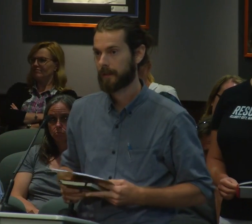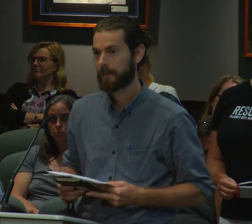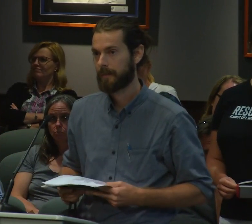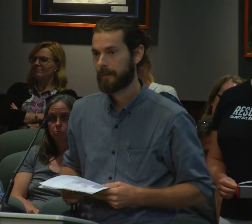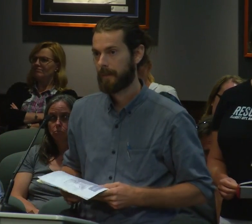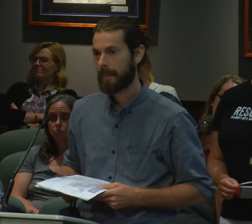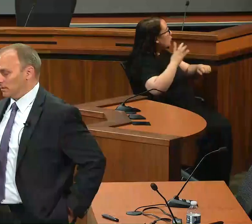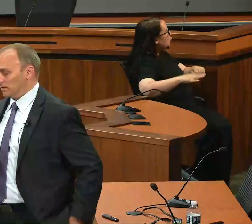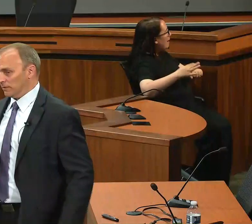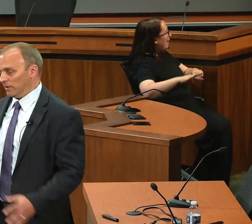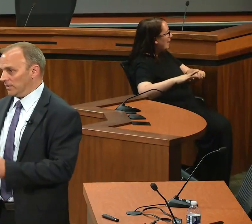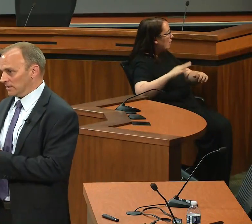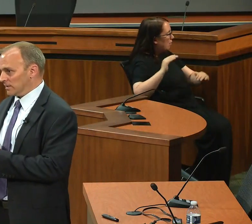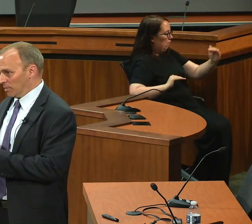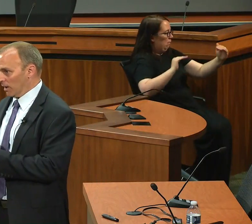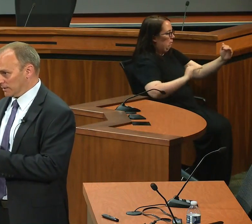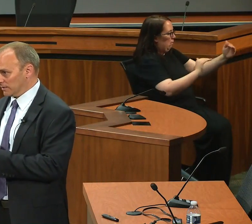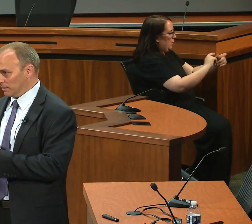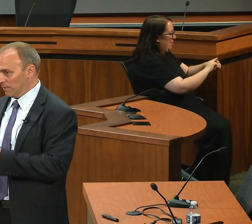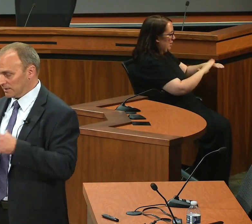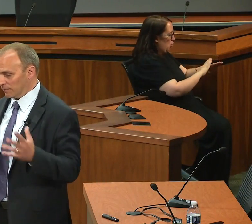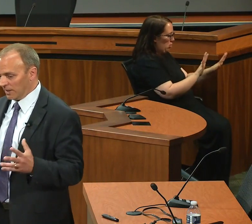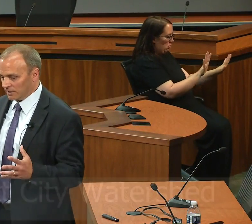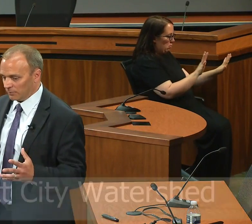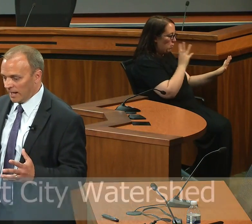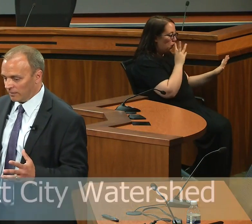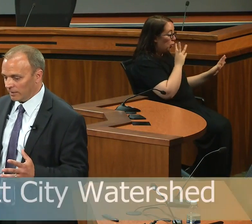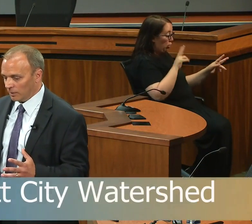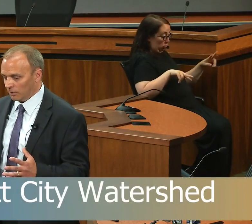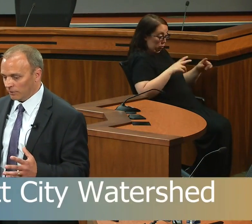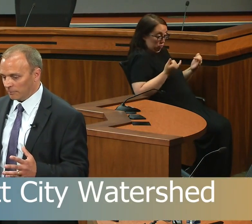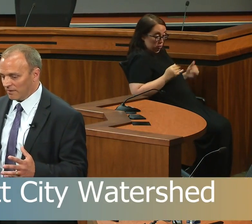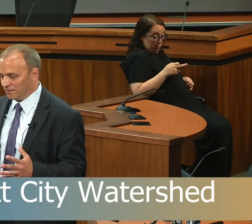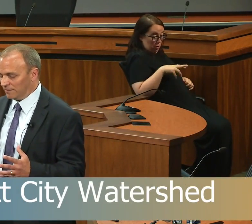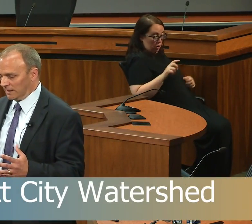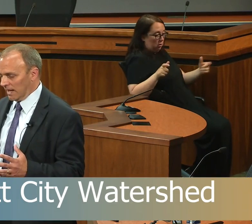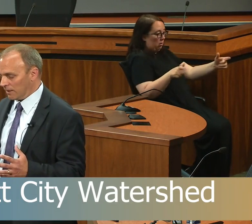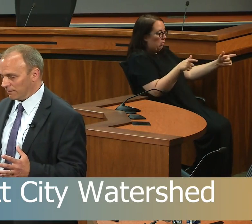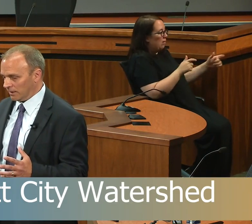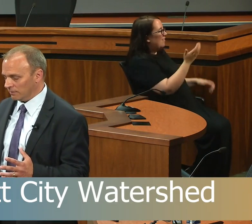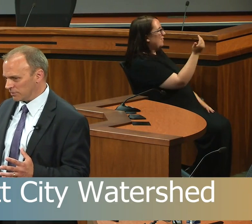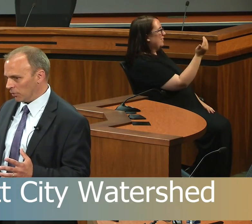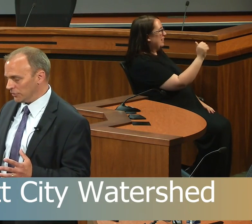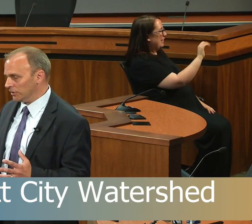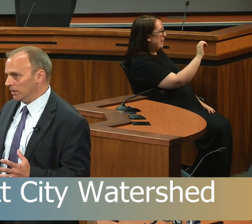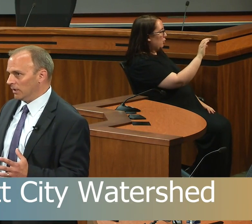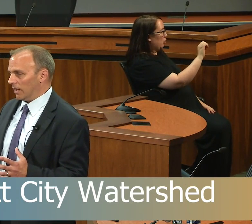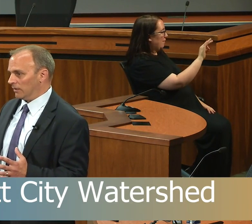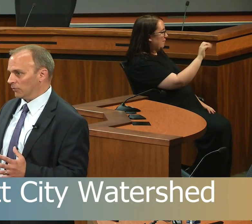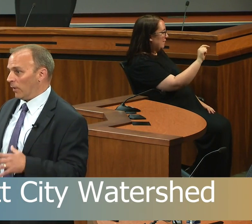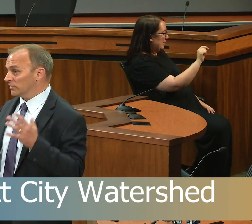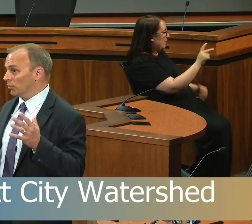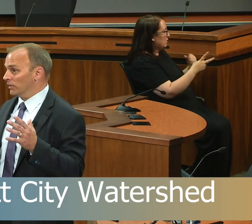So. And we did look at, so that within the existing ponds, the best information that we had available, there's about 15 acre-feet of storage